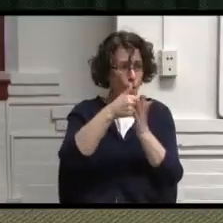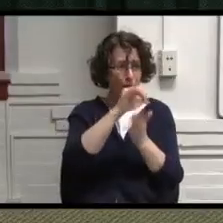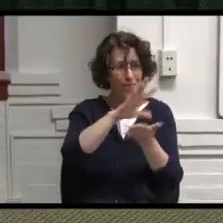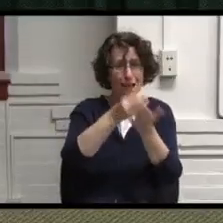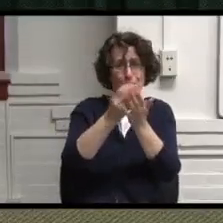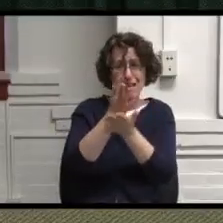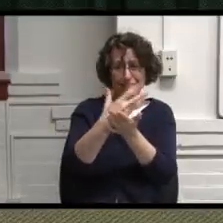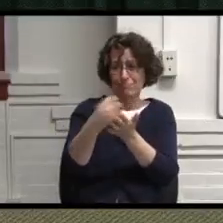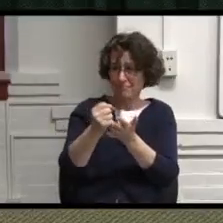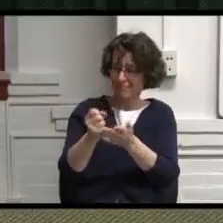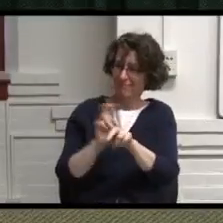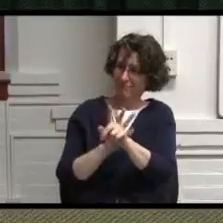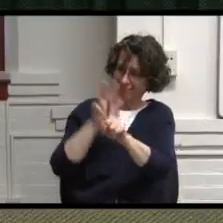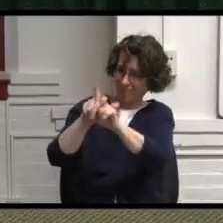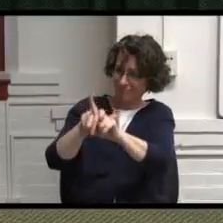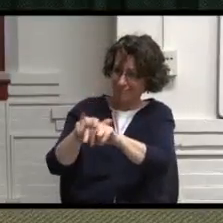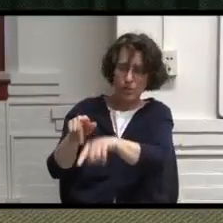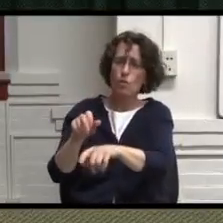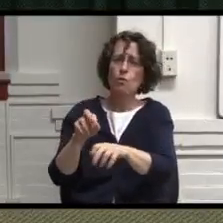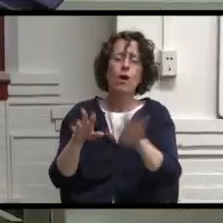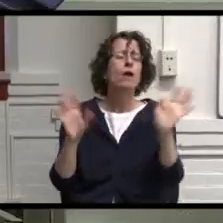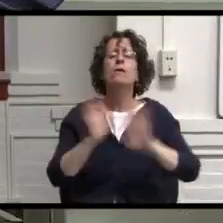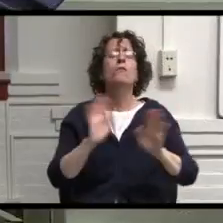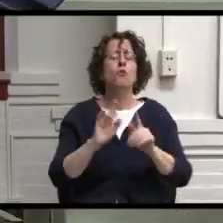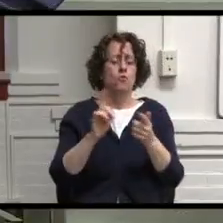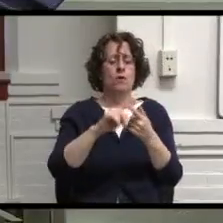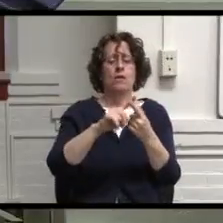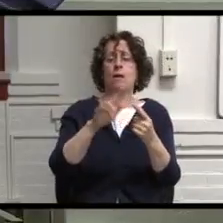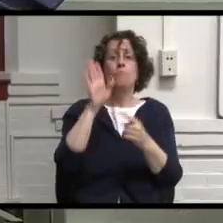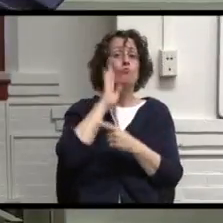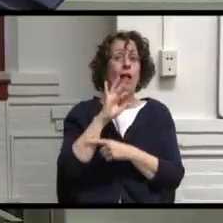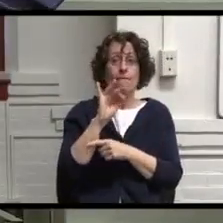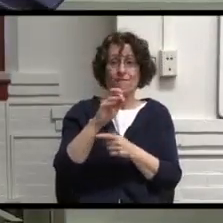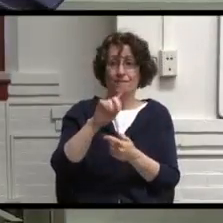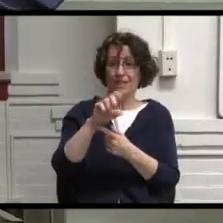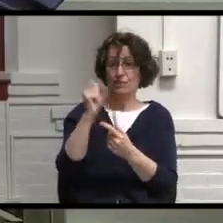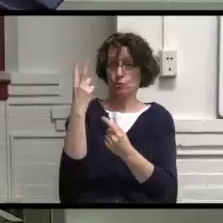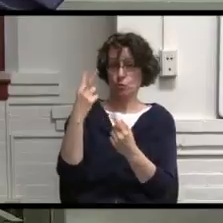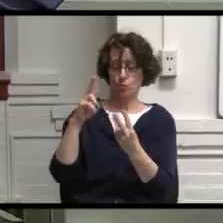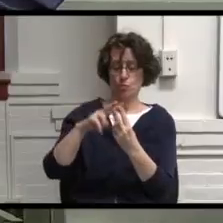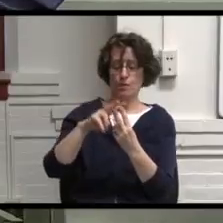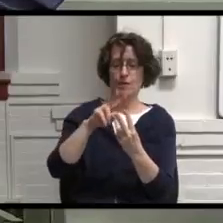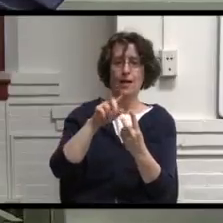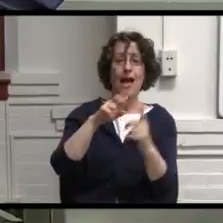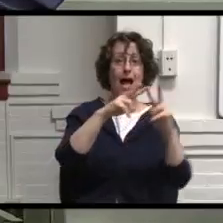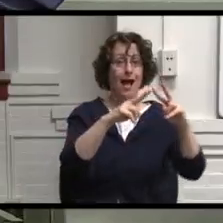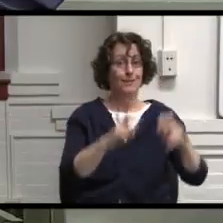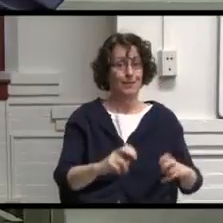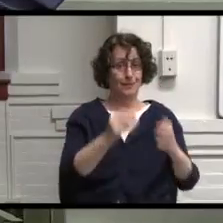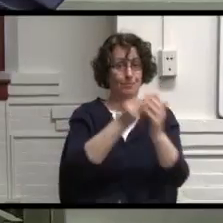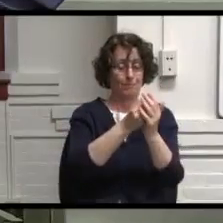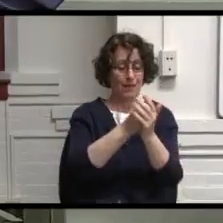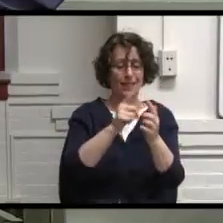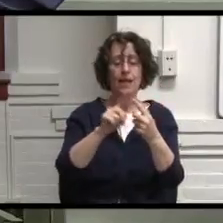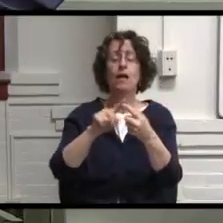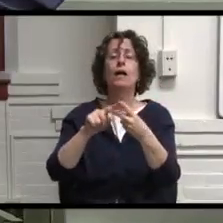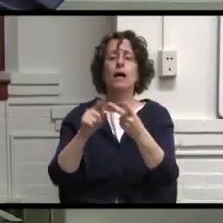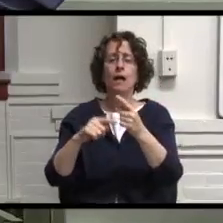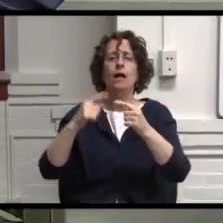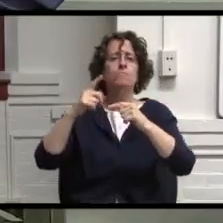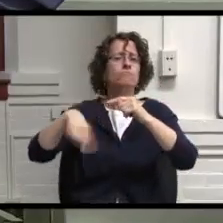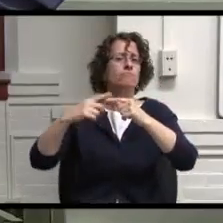want to have it all gone? No, we have assessment funds, and Wyndham Regional Commission actually operates a revolving loan fund for